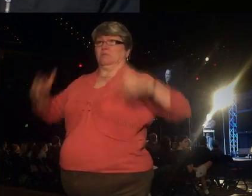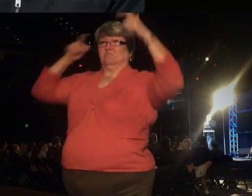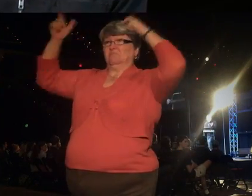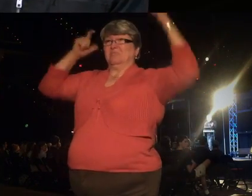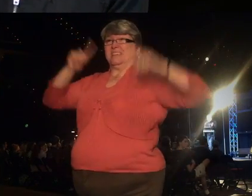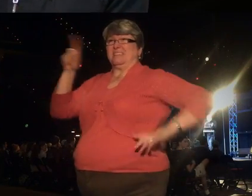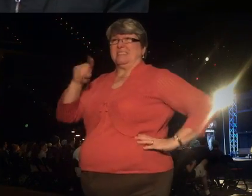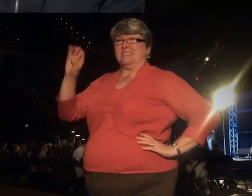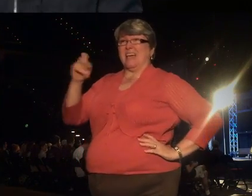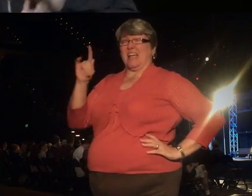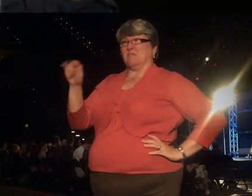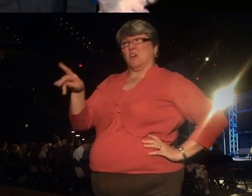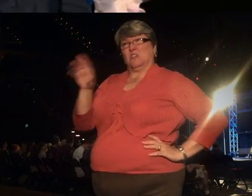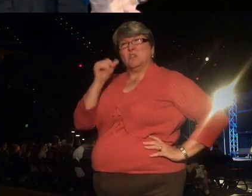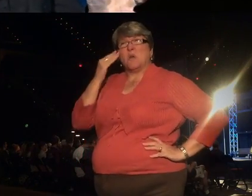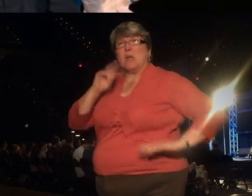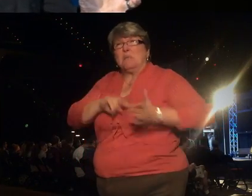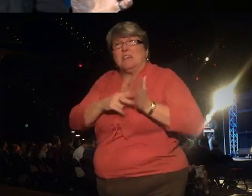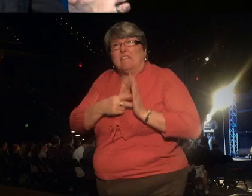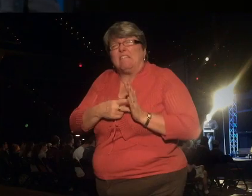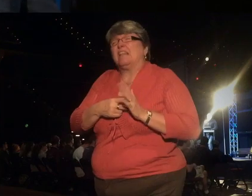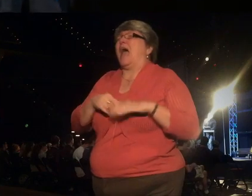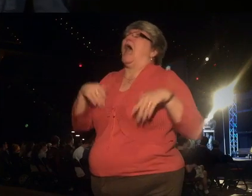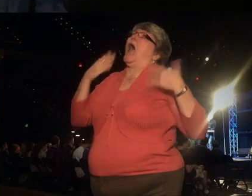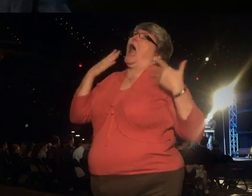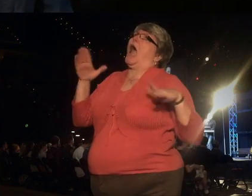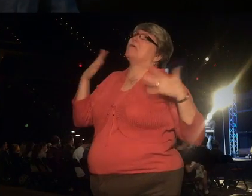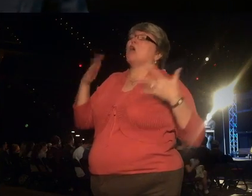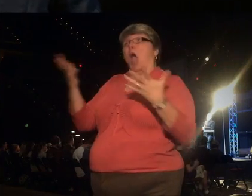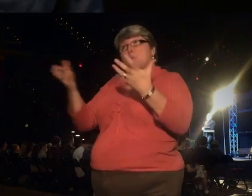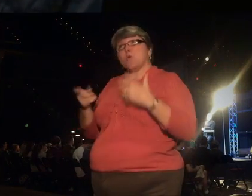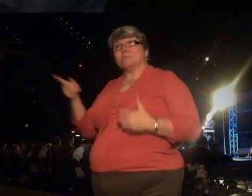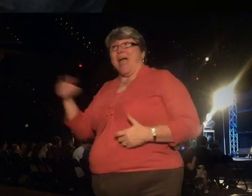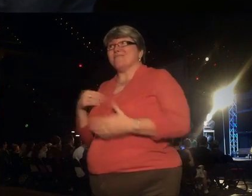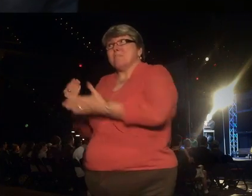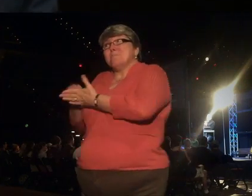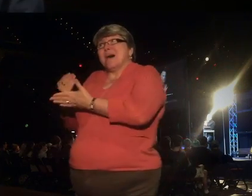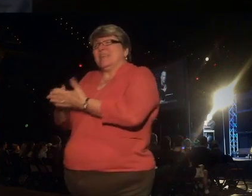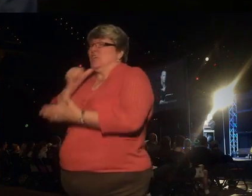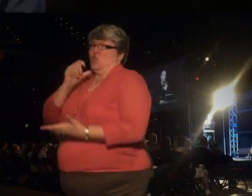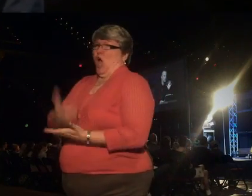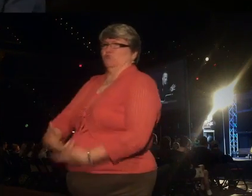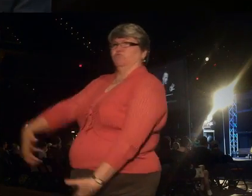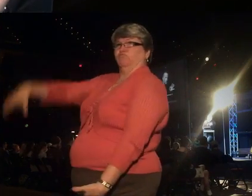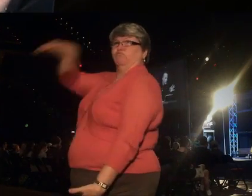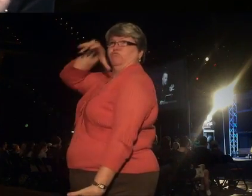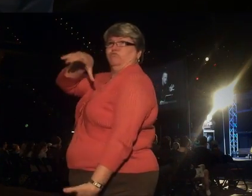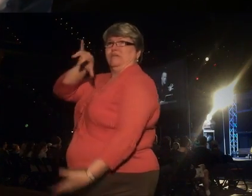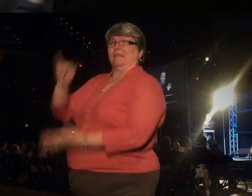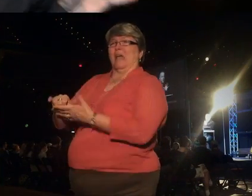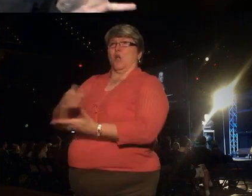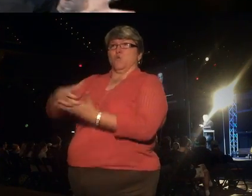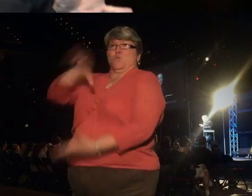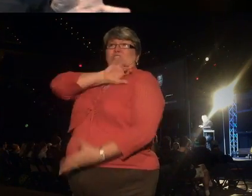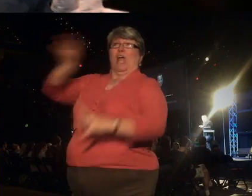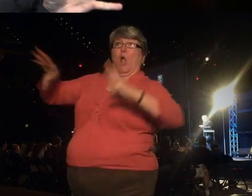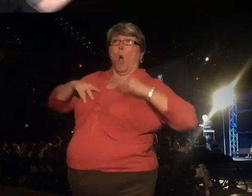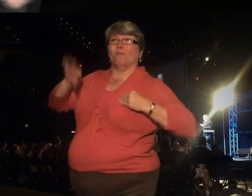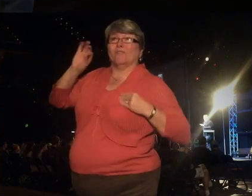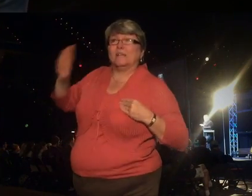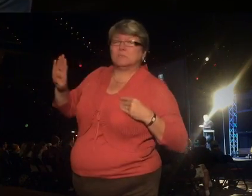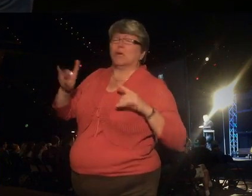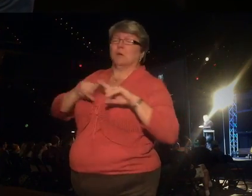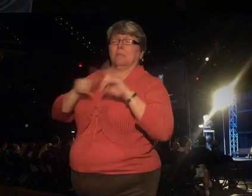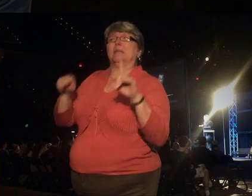talking about? Like I'm kind of looking for that, right? And I don't know. And I want him to have some money. Like I don't need him to be like Mark Zuckerberg rich. I just need him